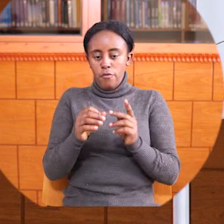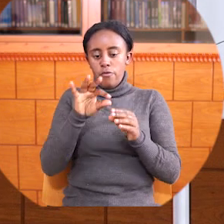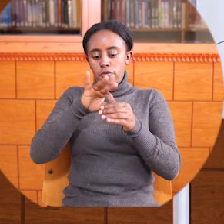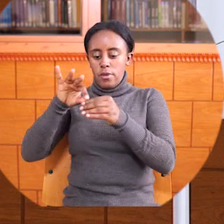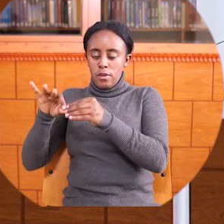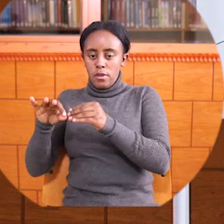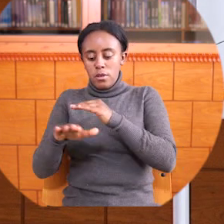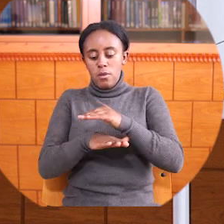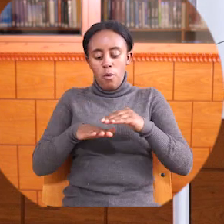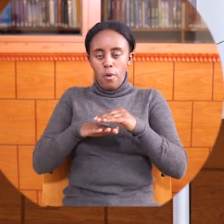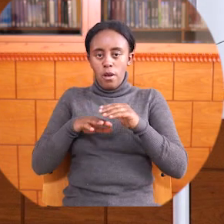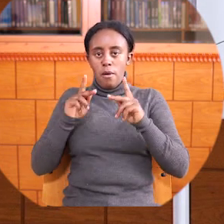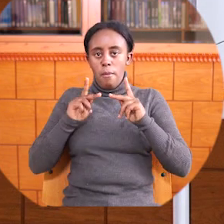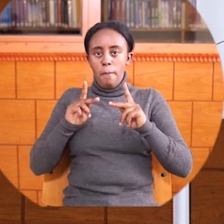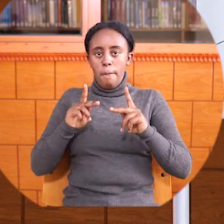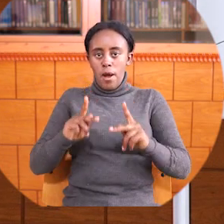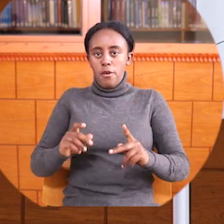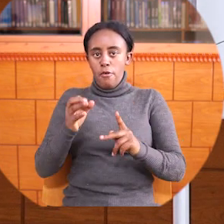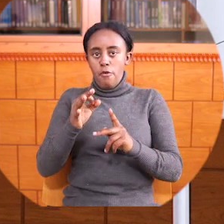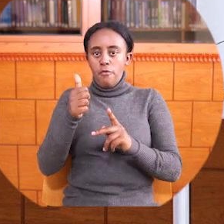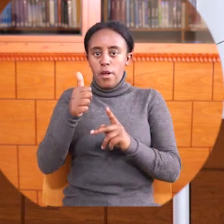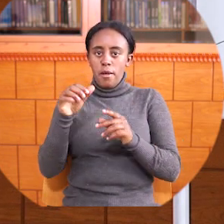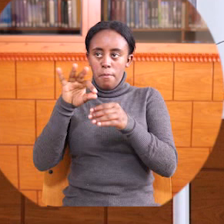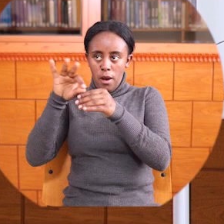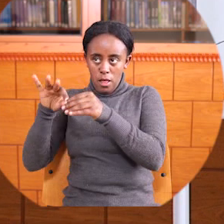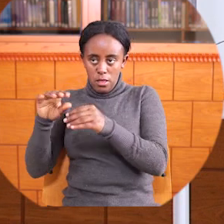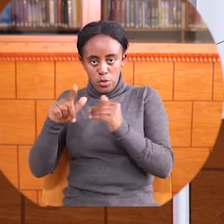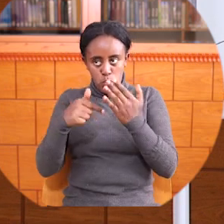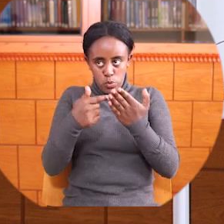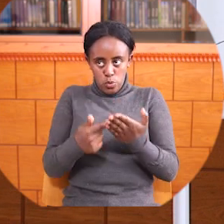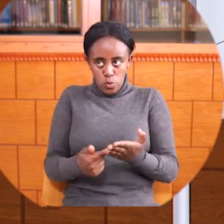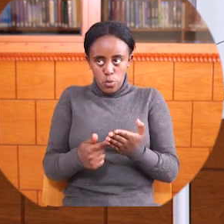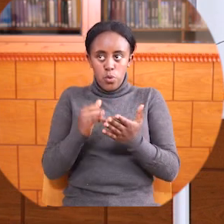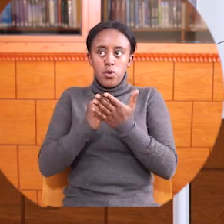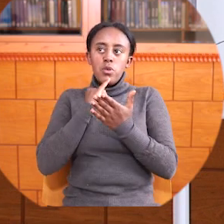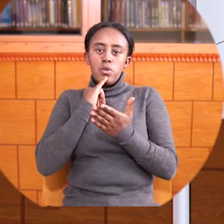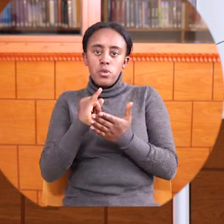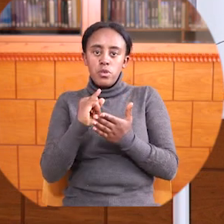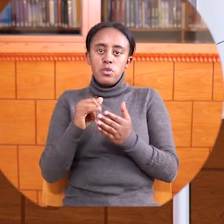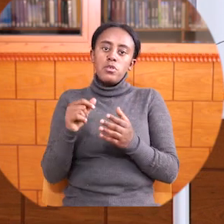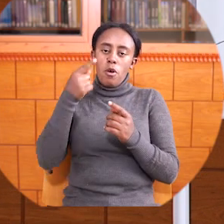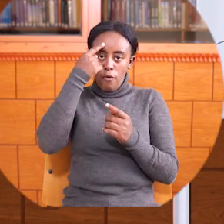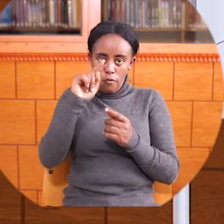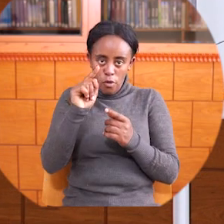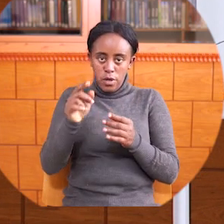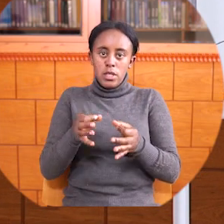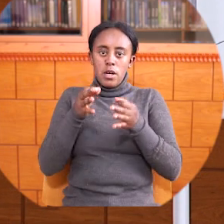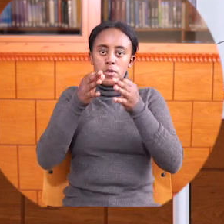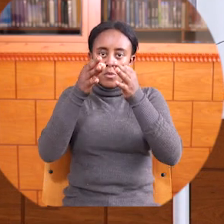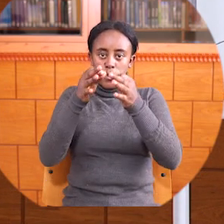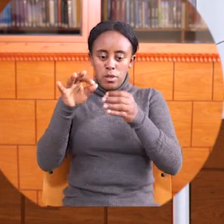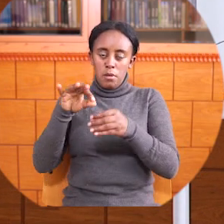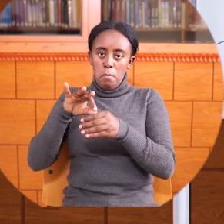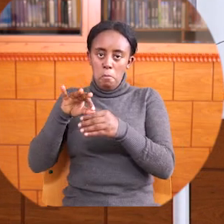the lower party of a plant. So it is used for transporting materials. This means